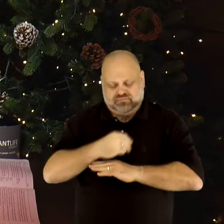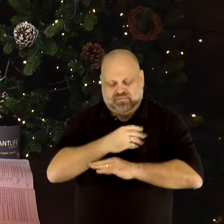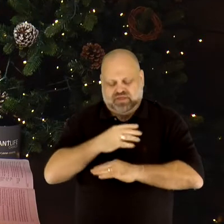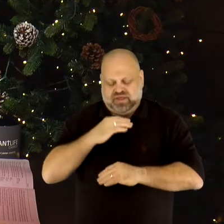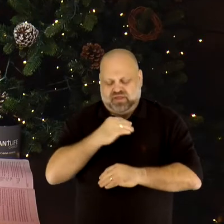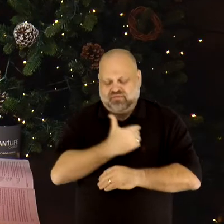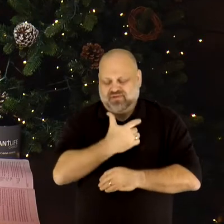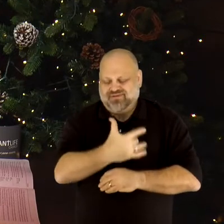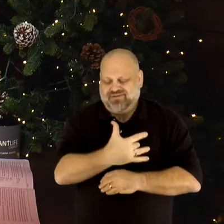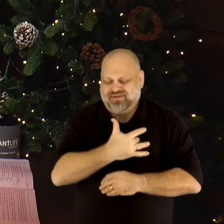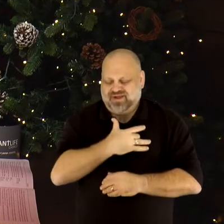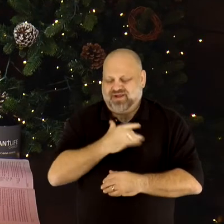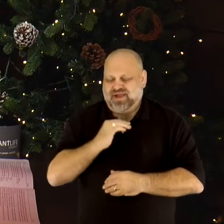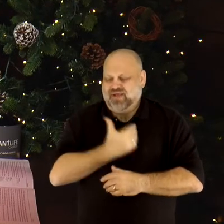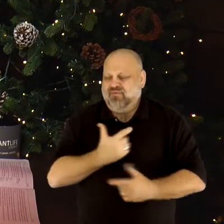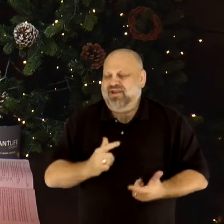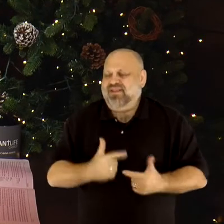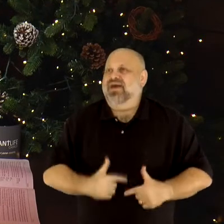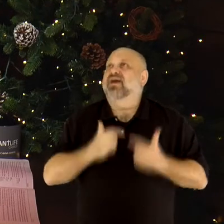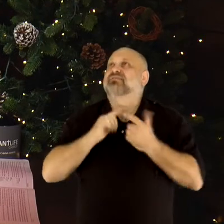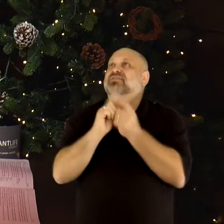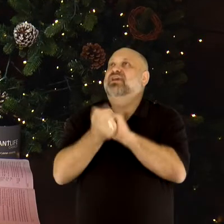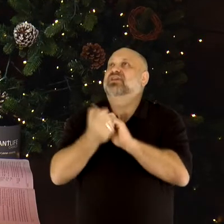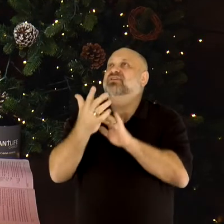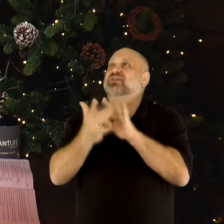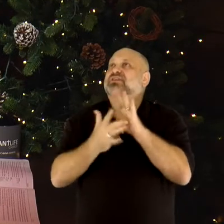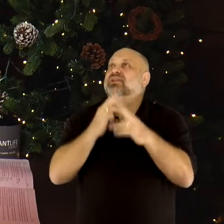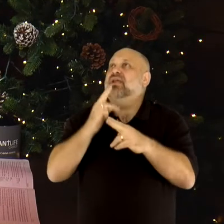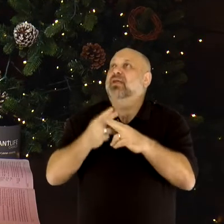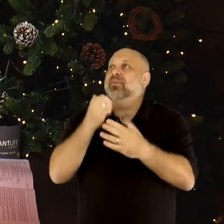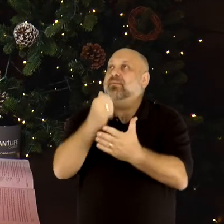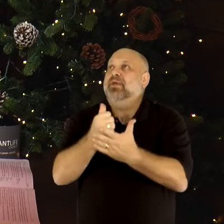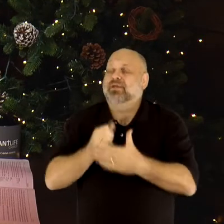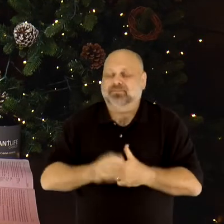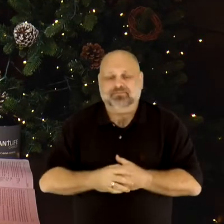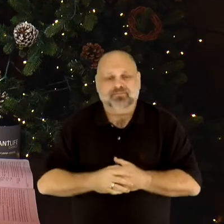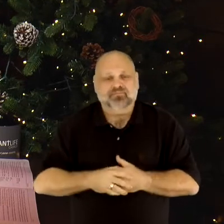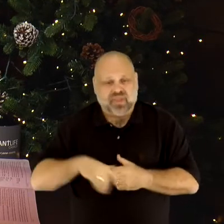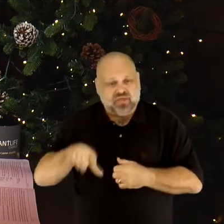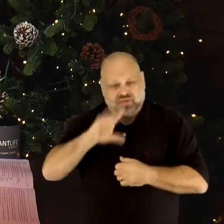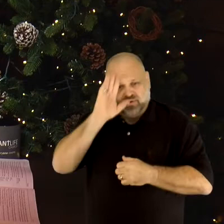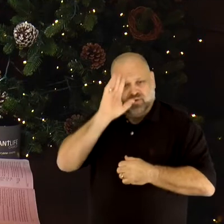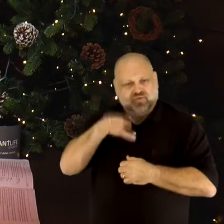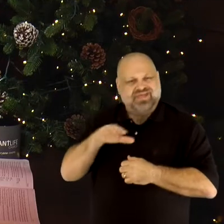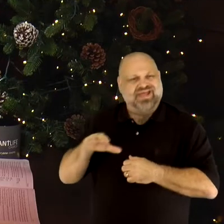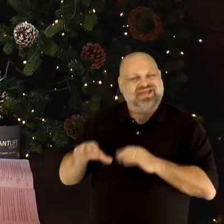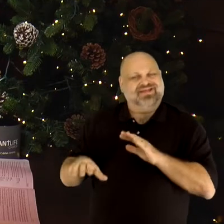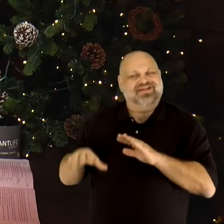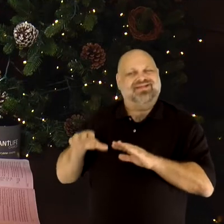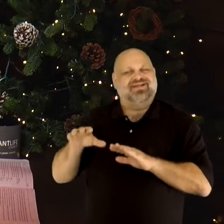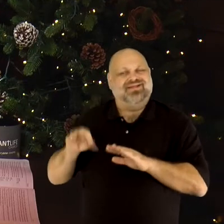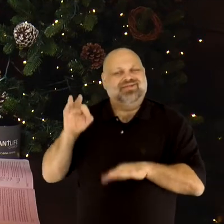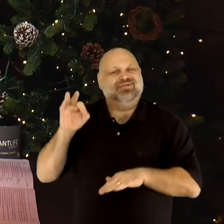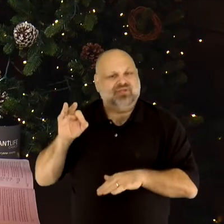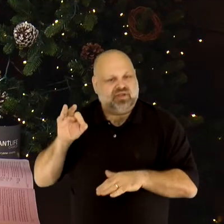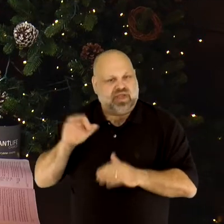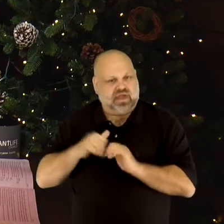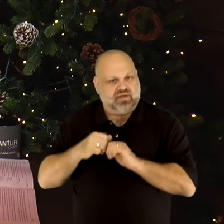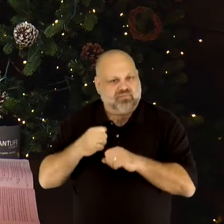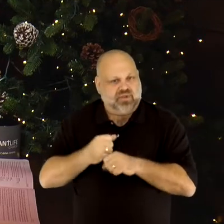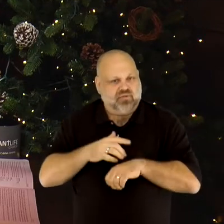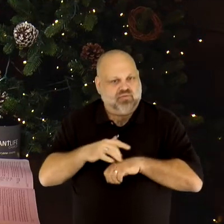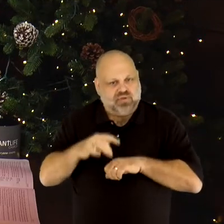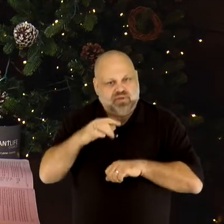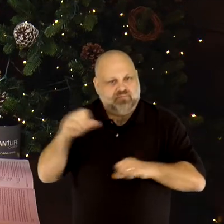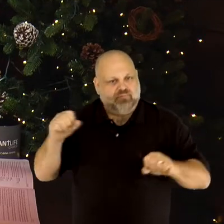speak to our hearts now and change our lives. In Jesus' name, amen. You know, in discovering how to make room for a